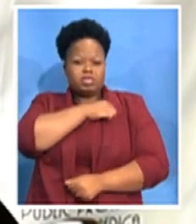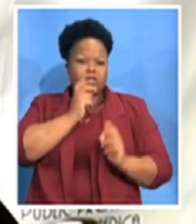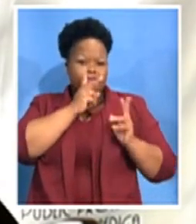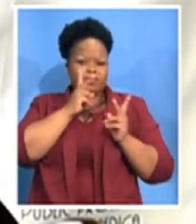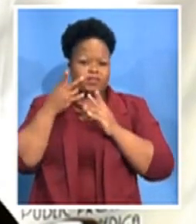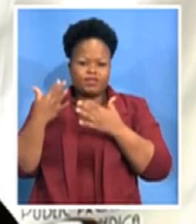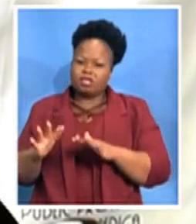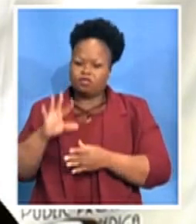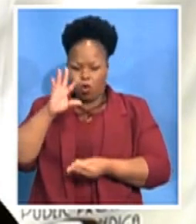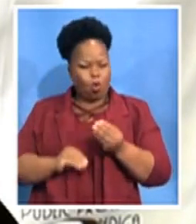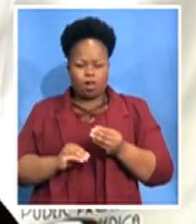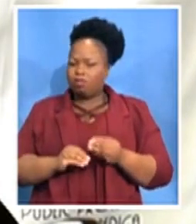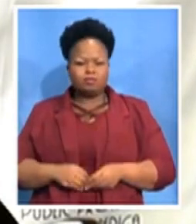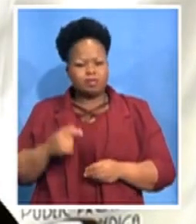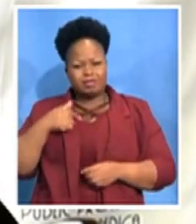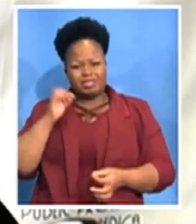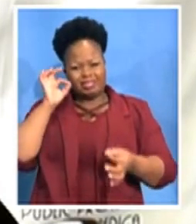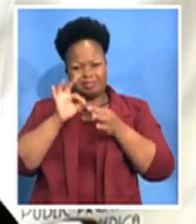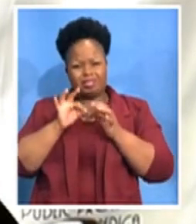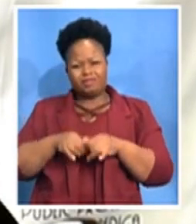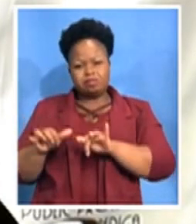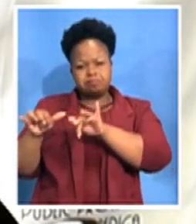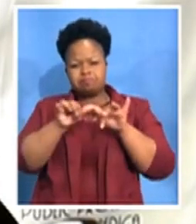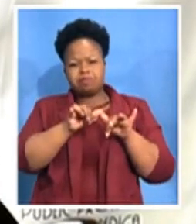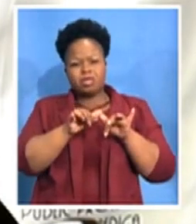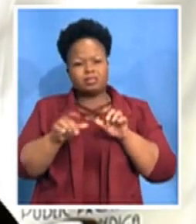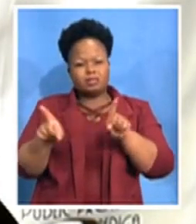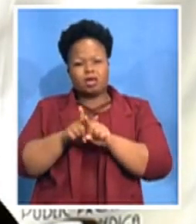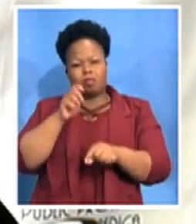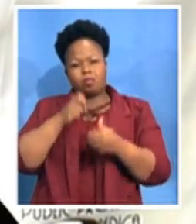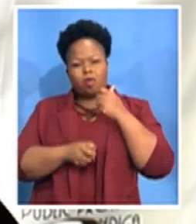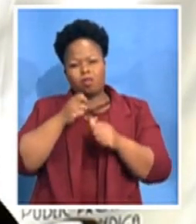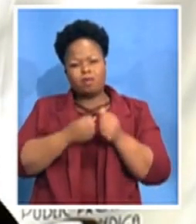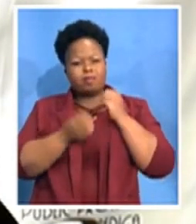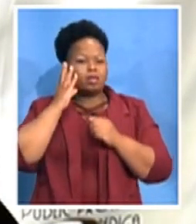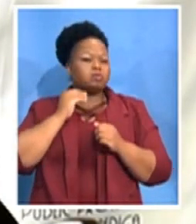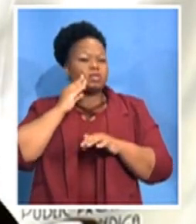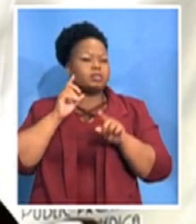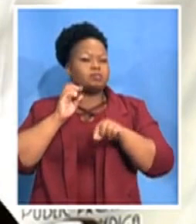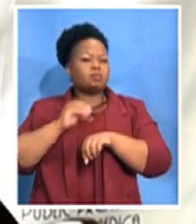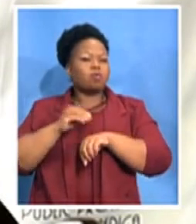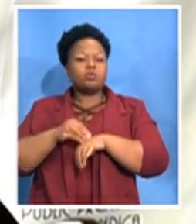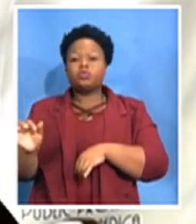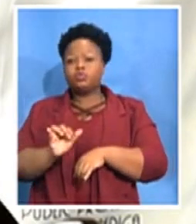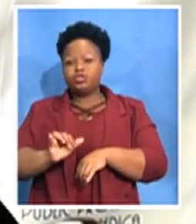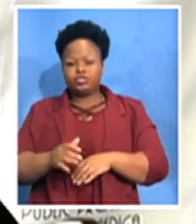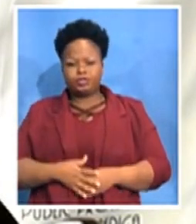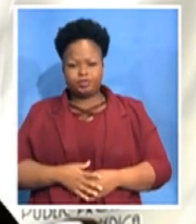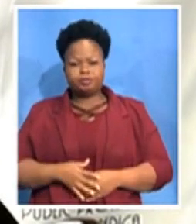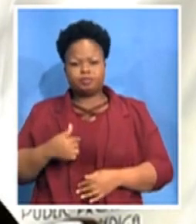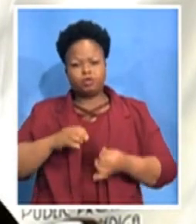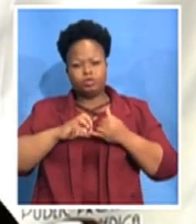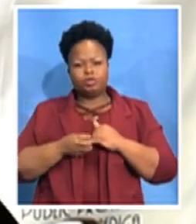common issues identified across all the facilities. In doing so, I will traverse the following